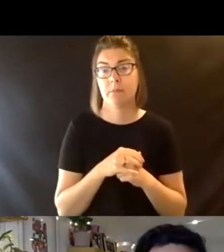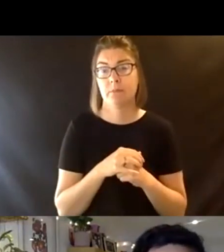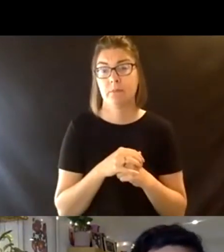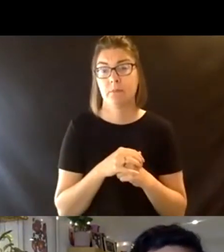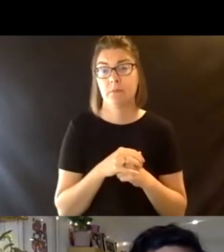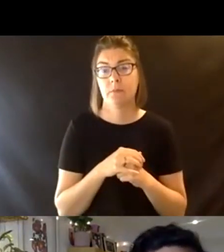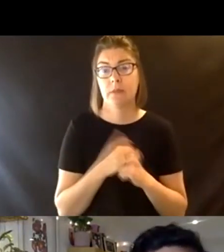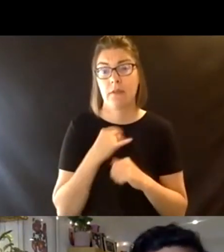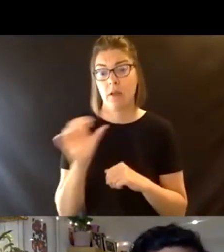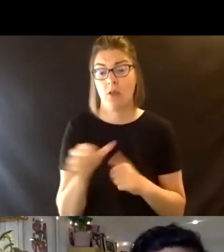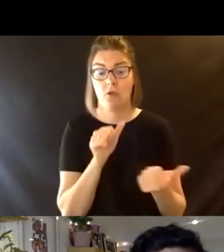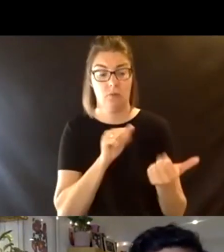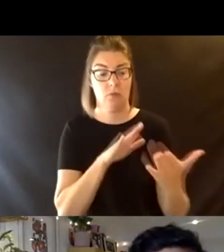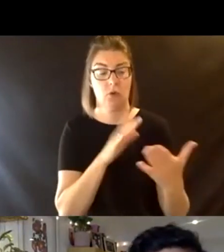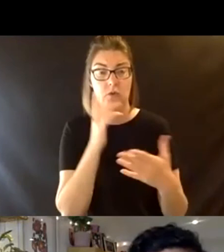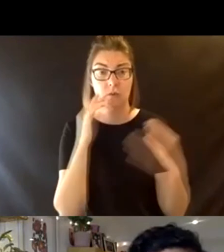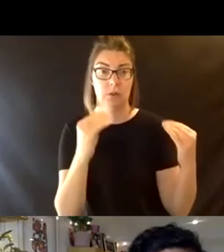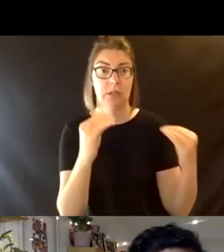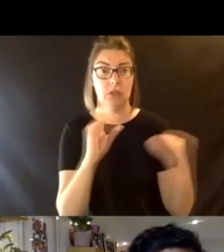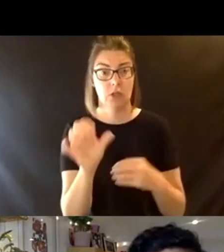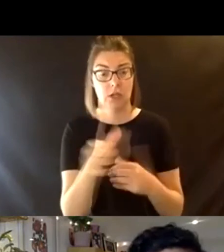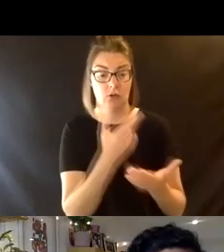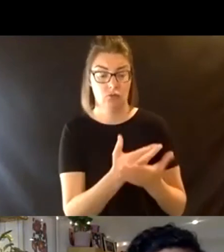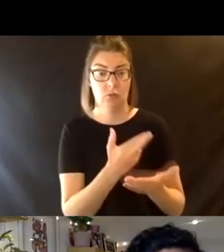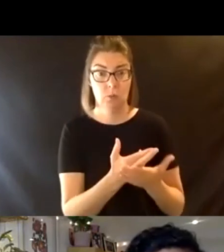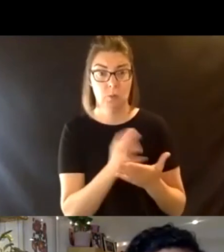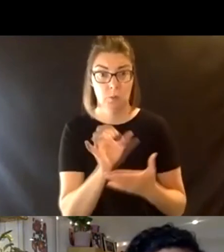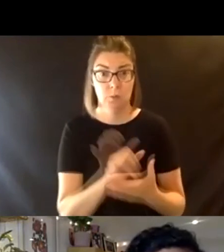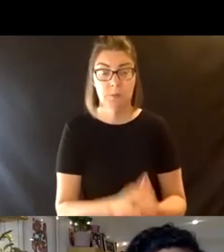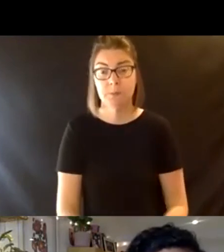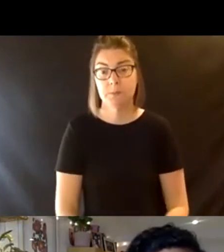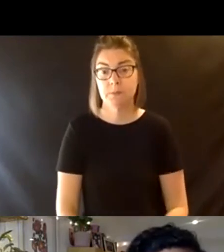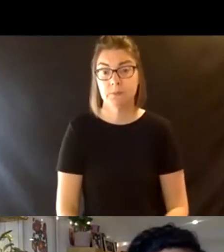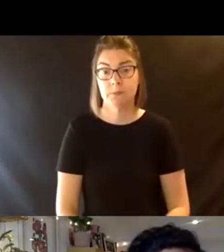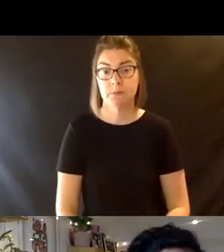forms of teaching and other resources.